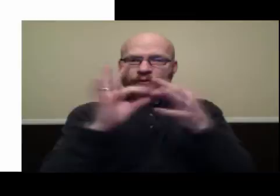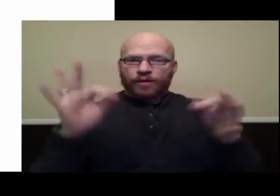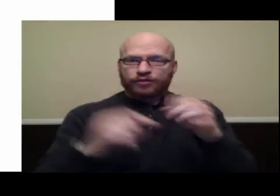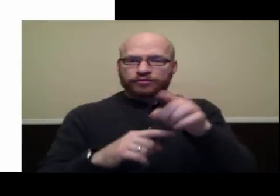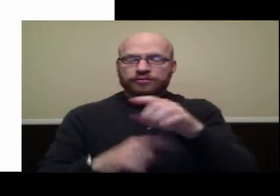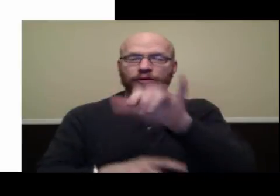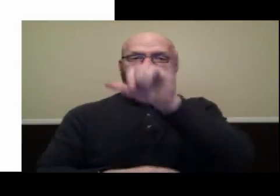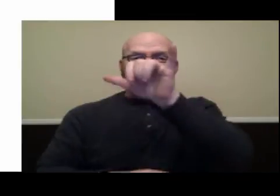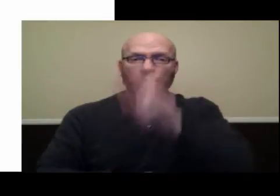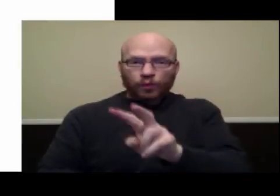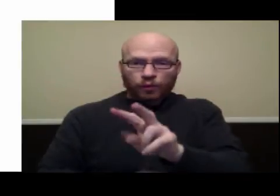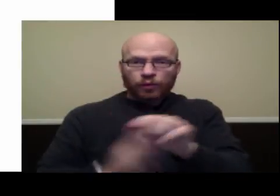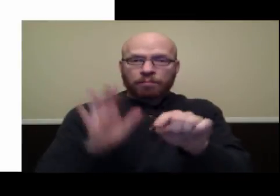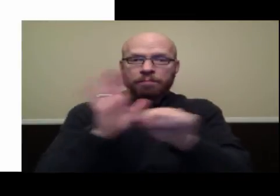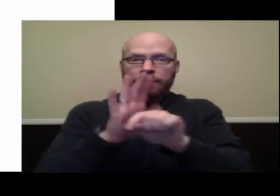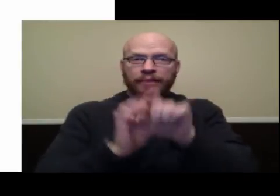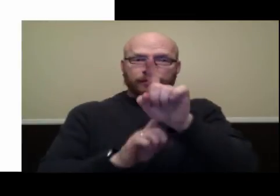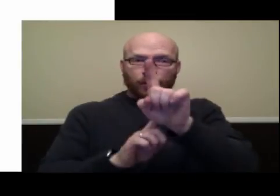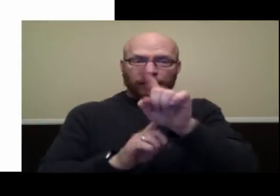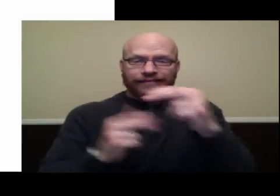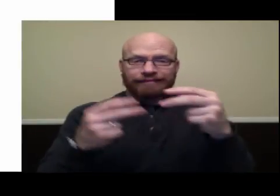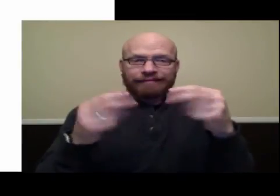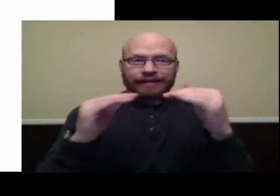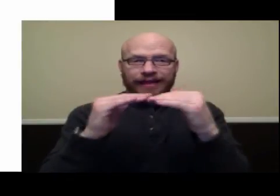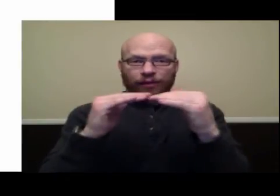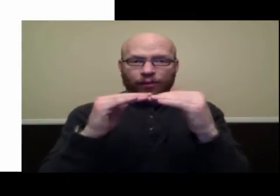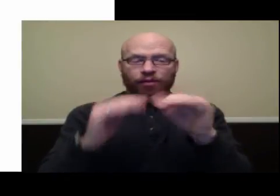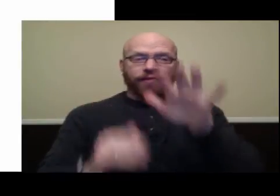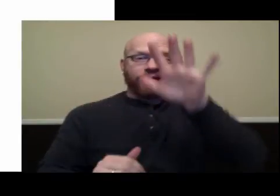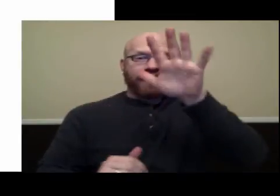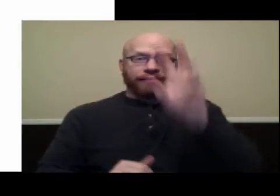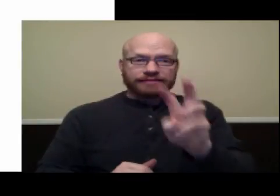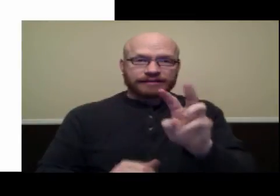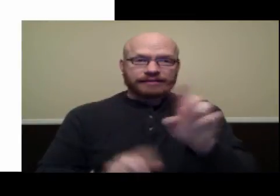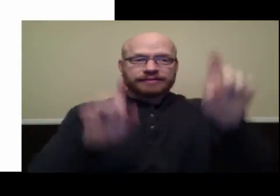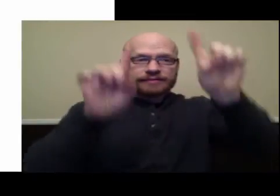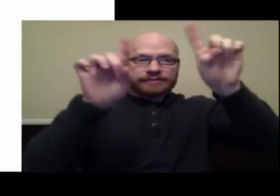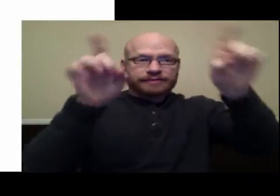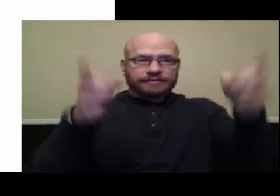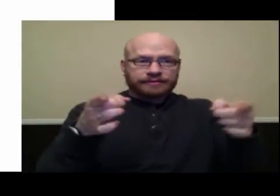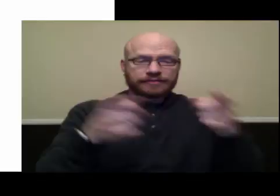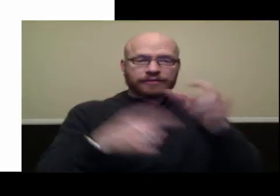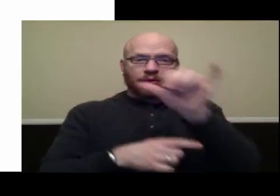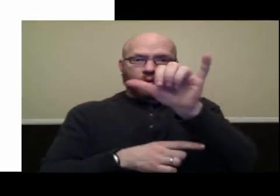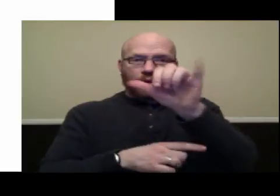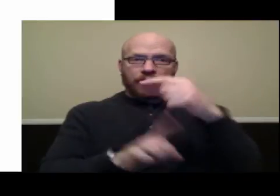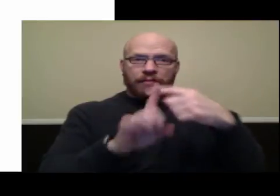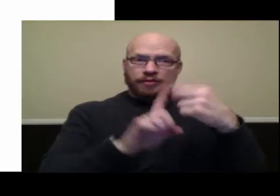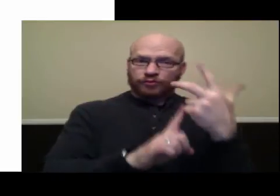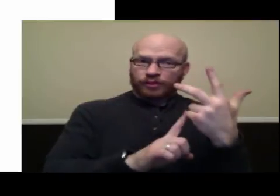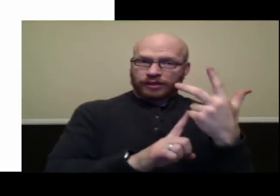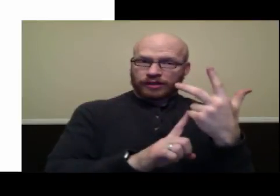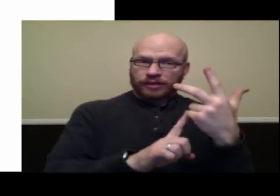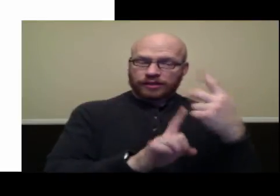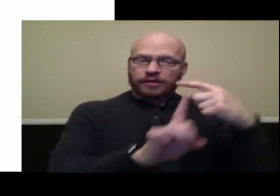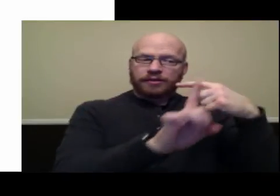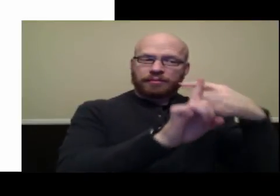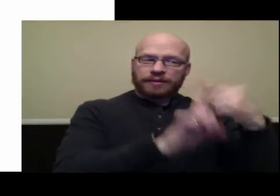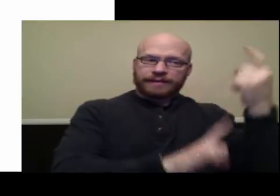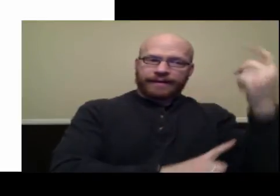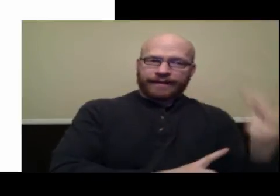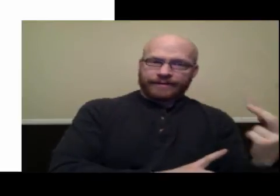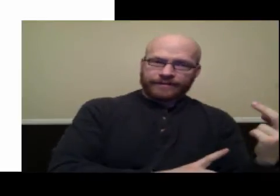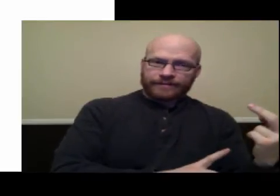The equation we have here is y divided by 2 minus 1 equals 5, 6 times the quantity y plus 3